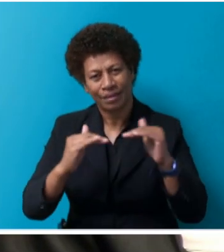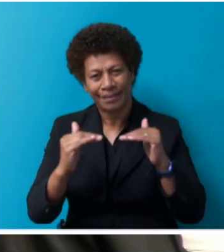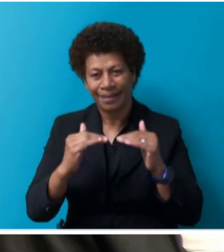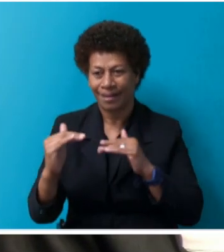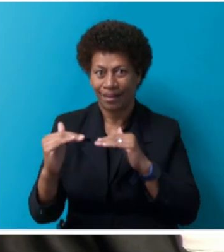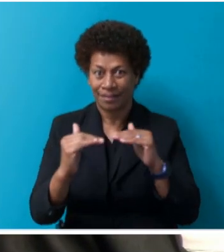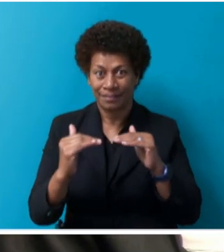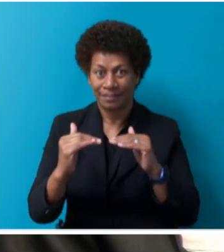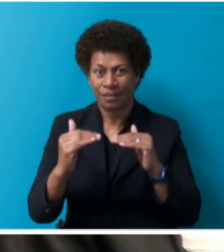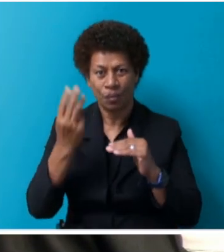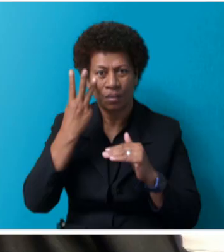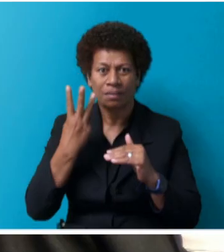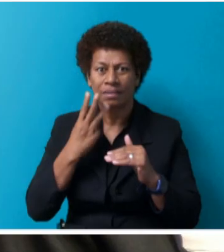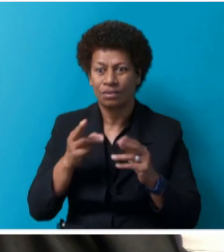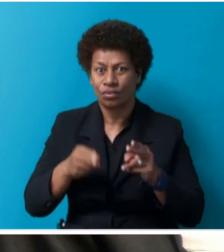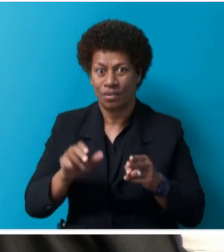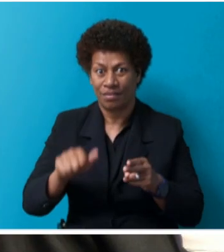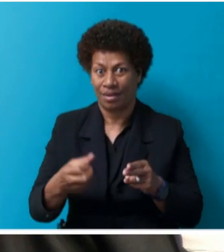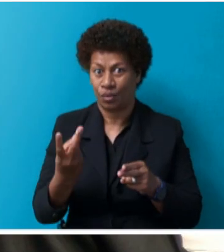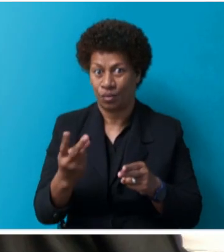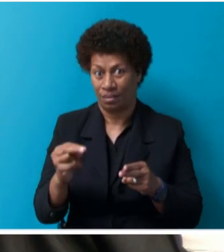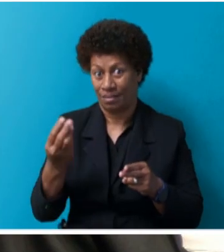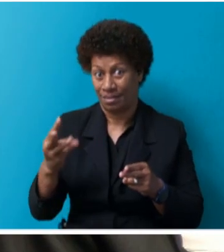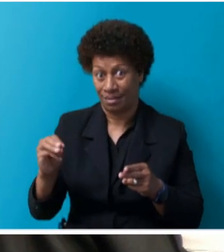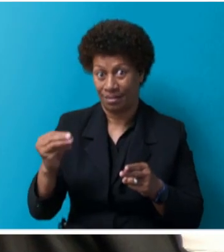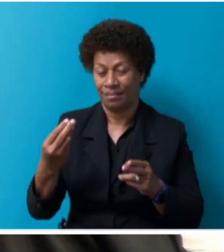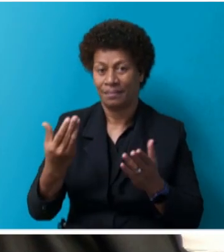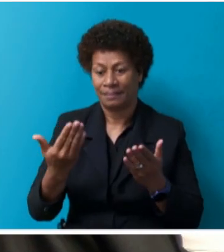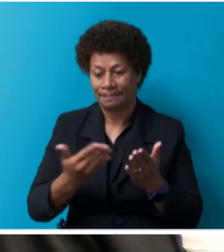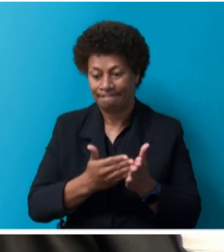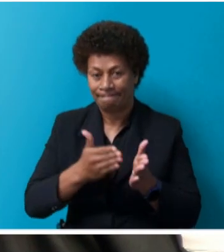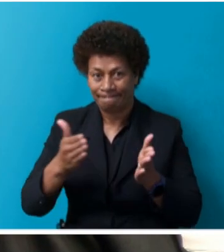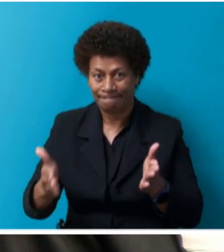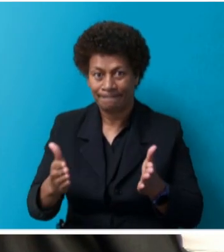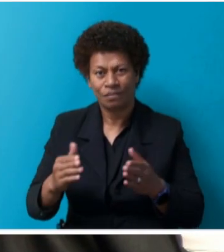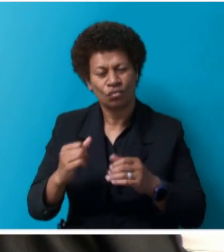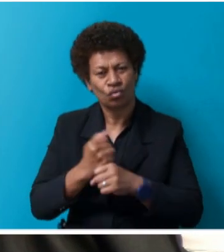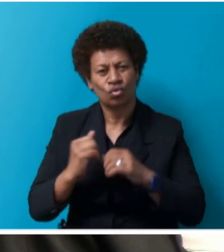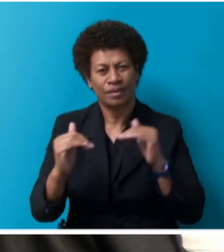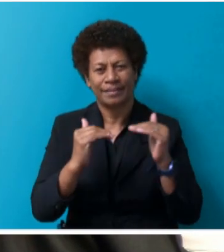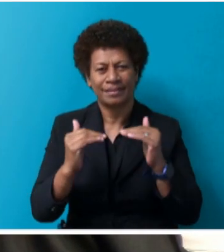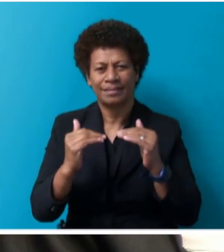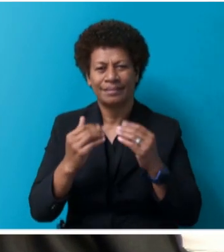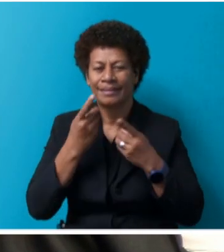Rights 2018-2030, and the revitalized Pacific Leaders Gender Equality Declaration, among